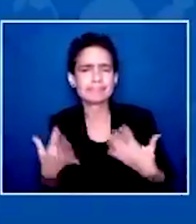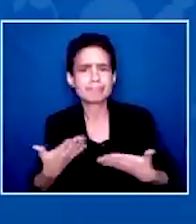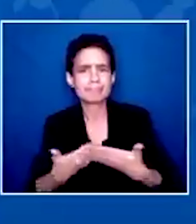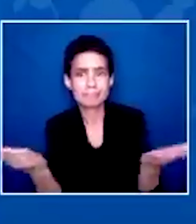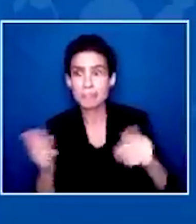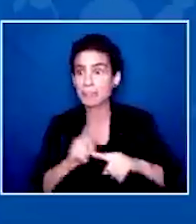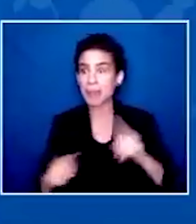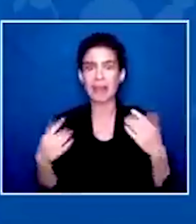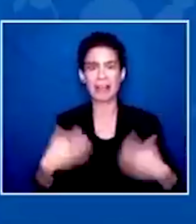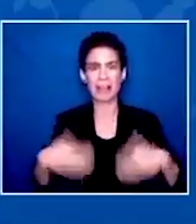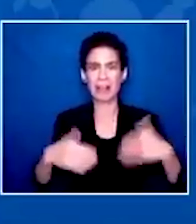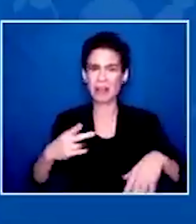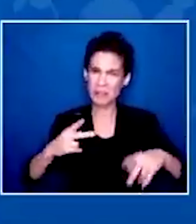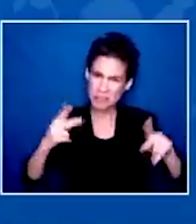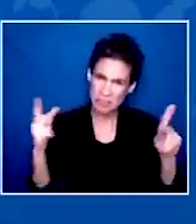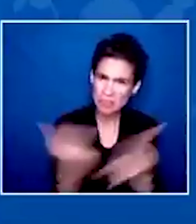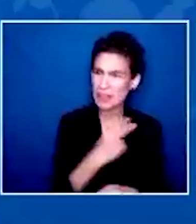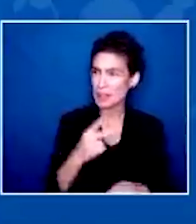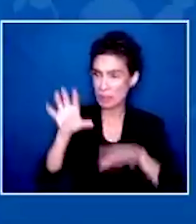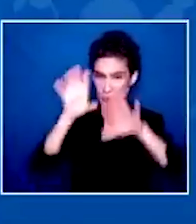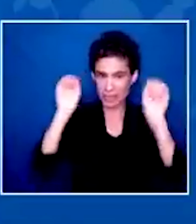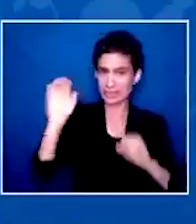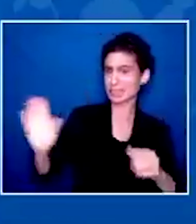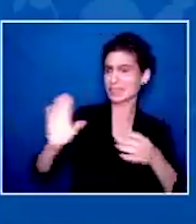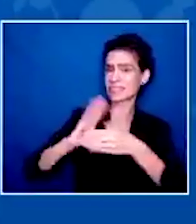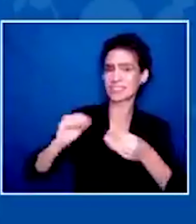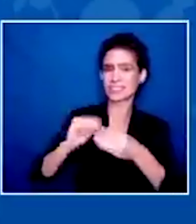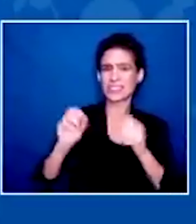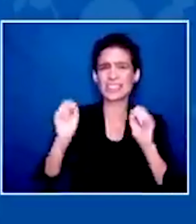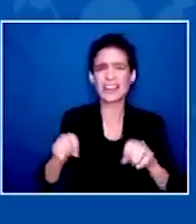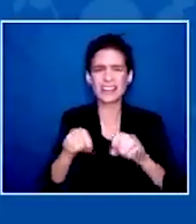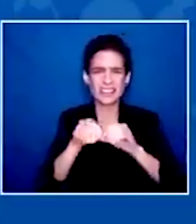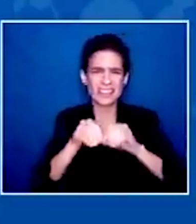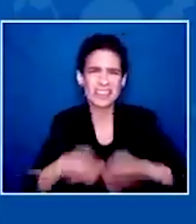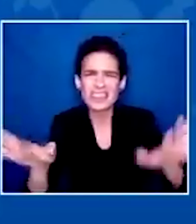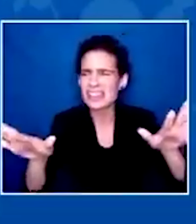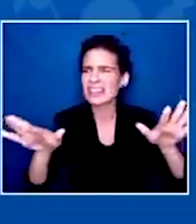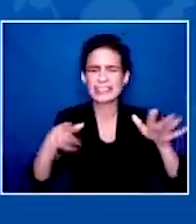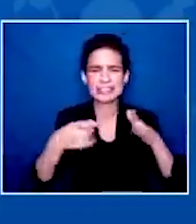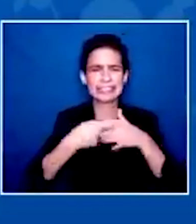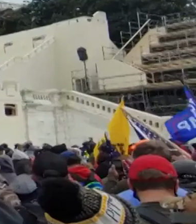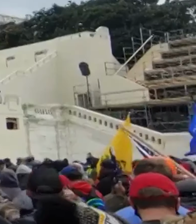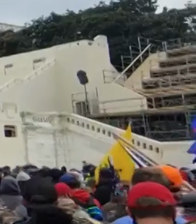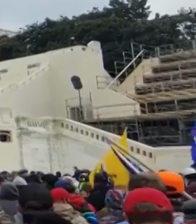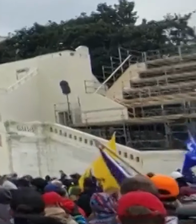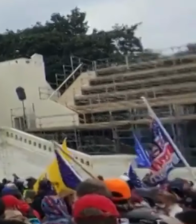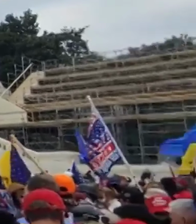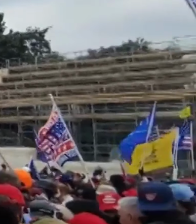At their worst, they can incite.